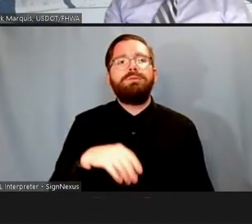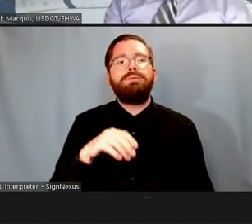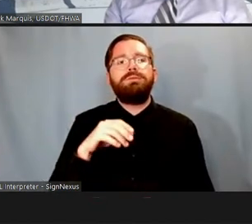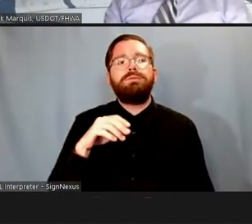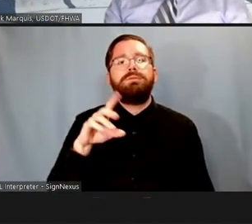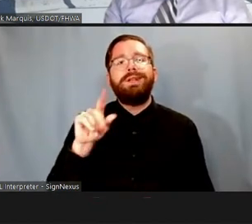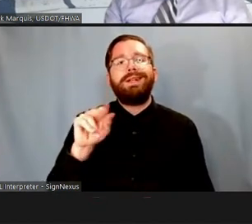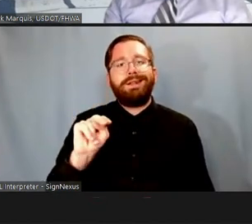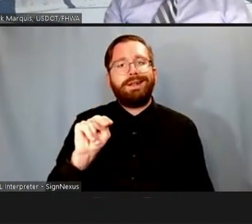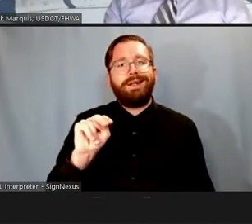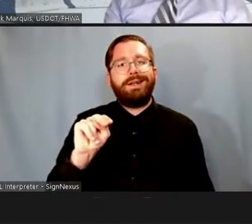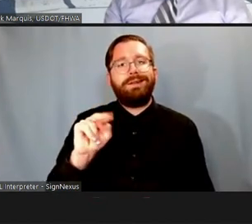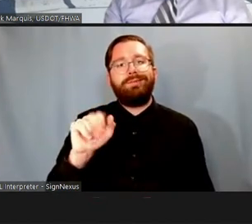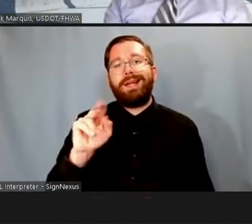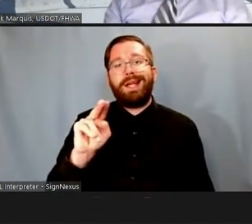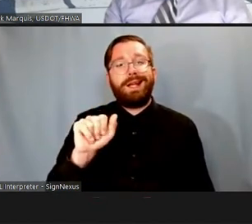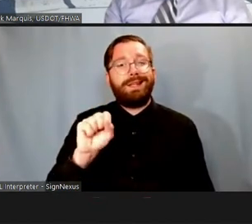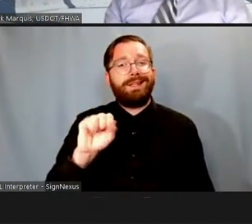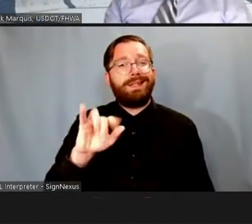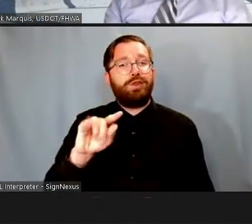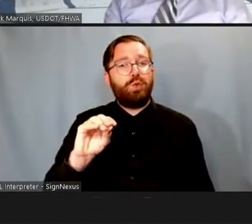dan anasito